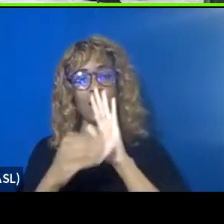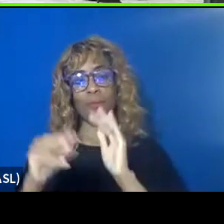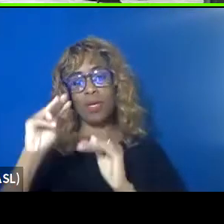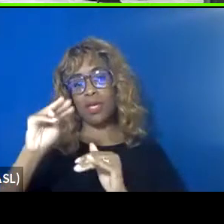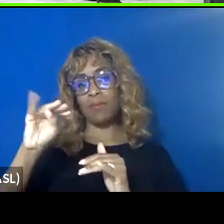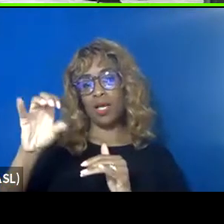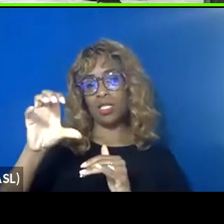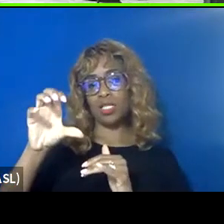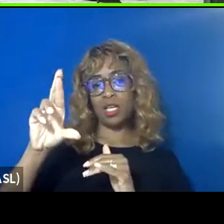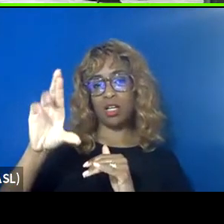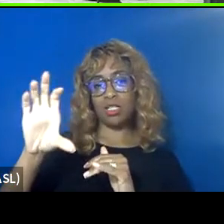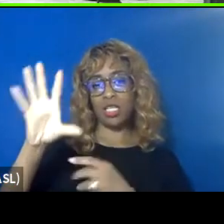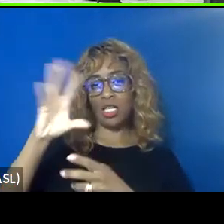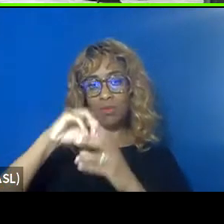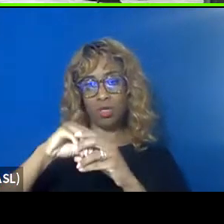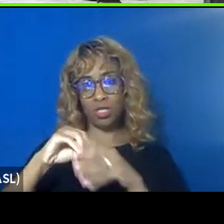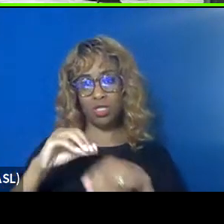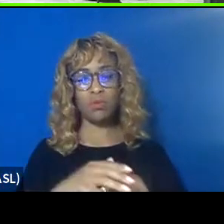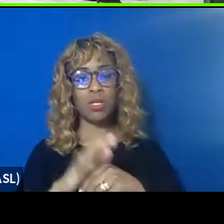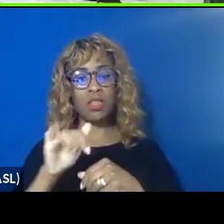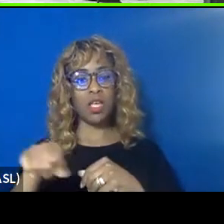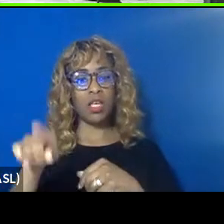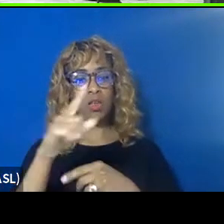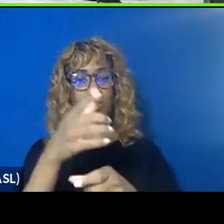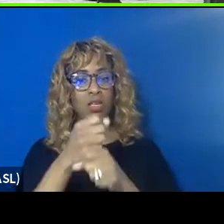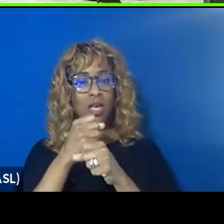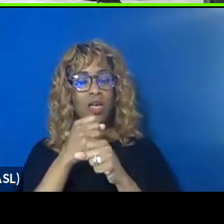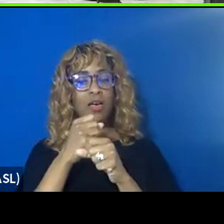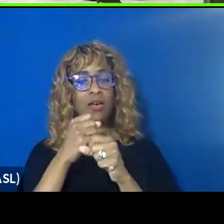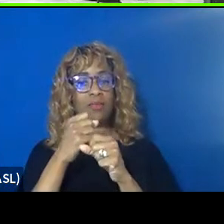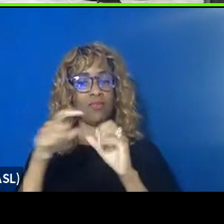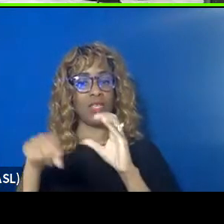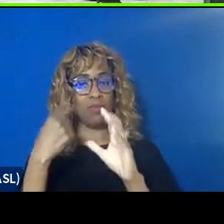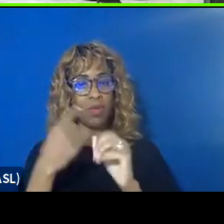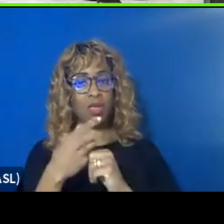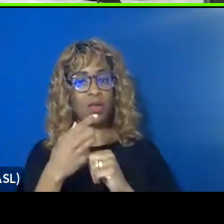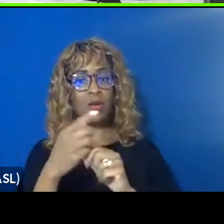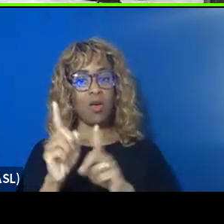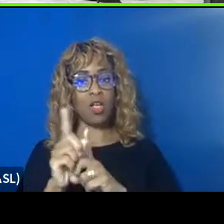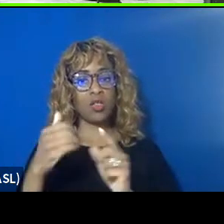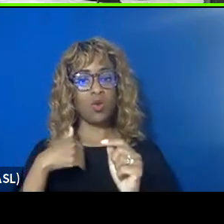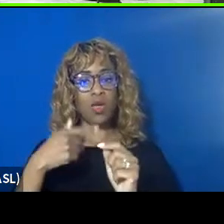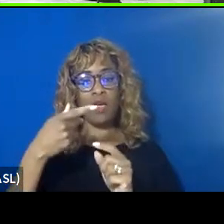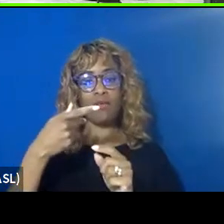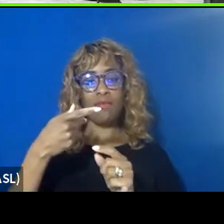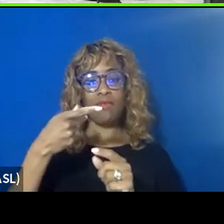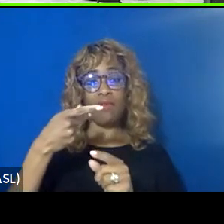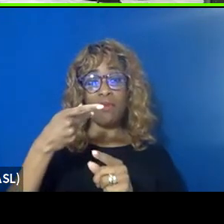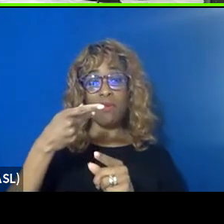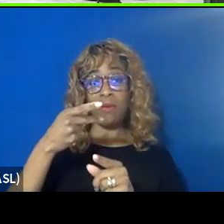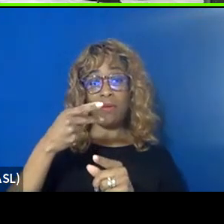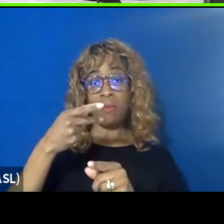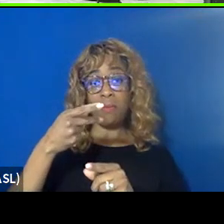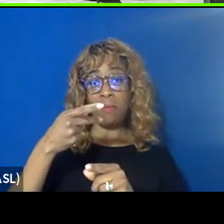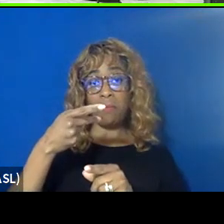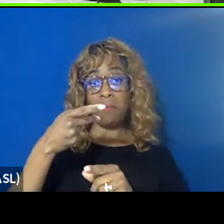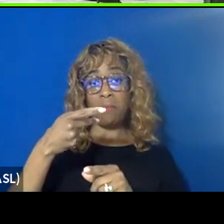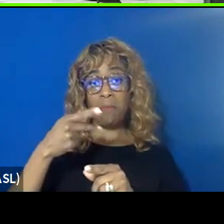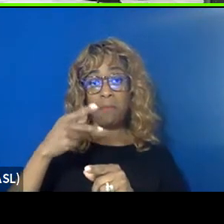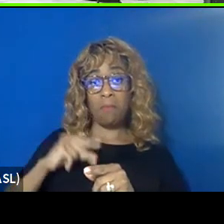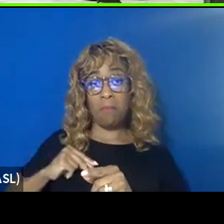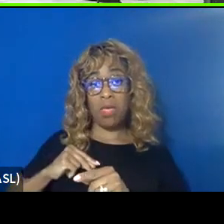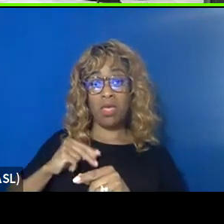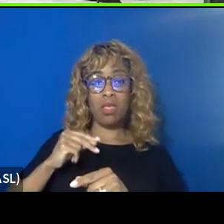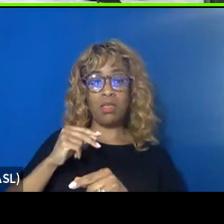MICRC participation that you all received in an email, and we also have pins available as well. So just